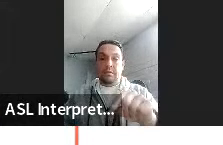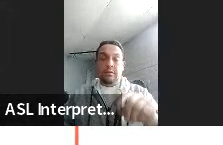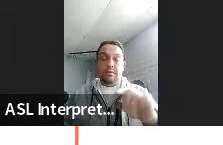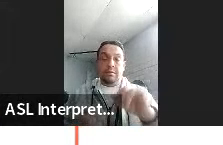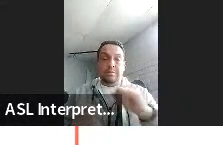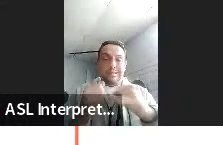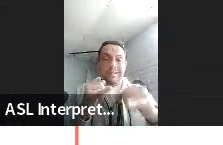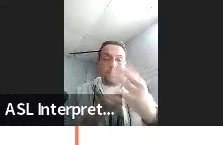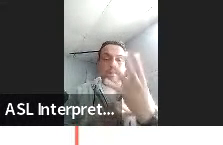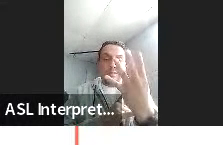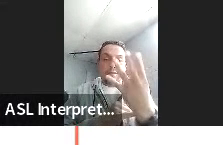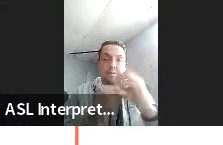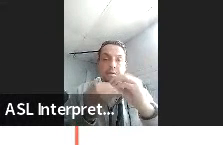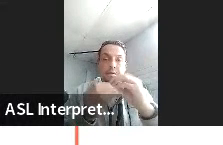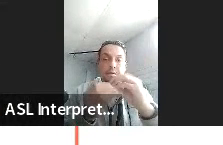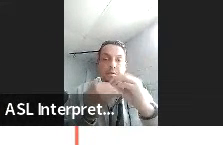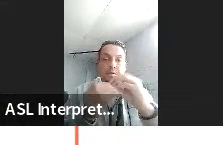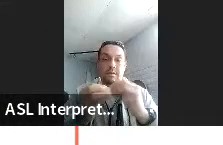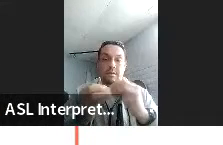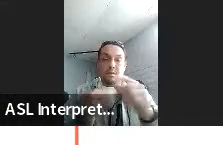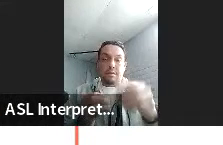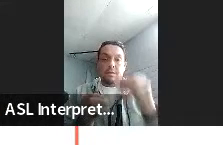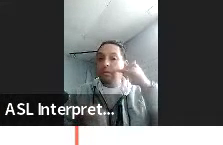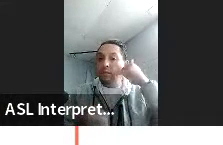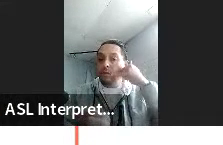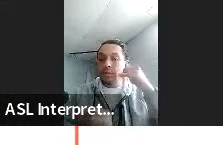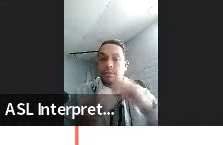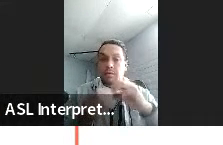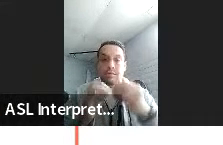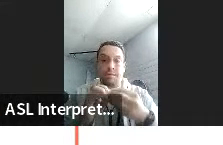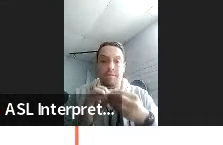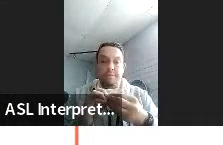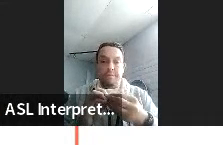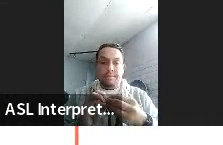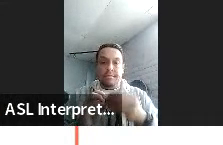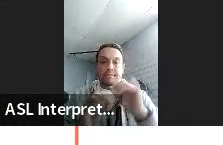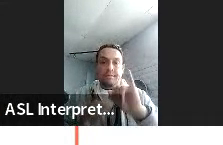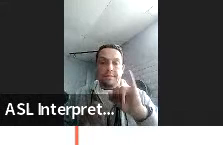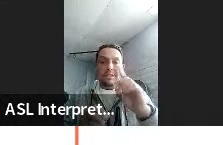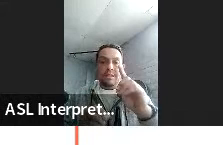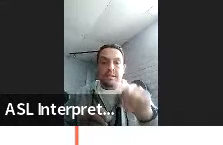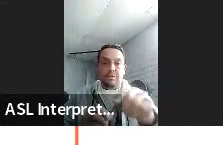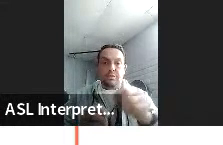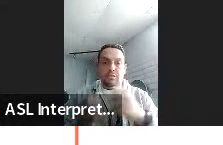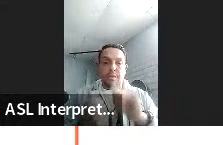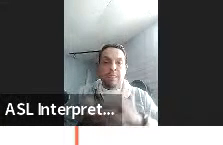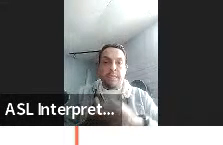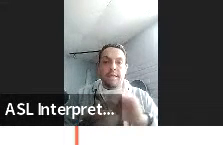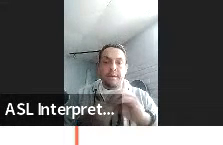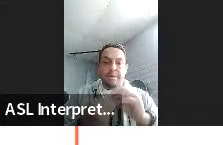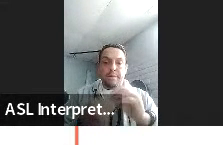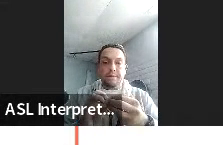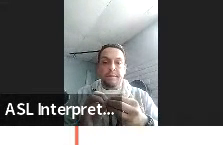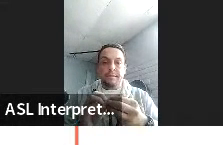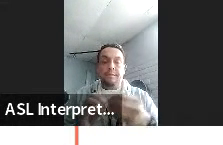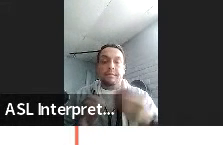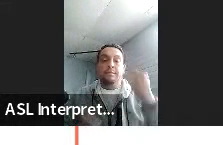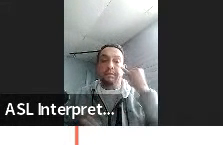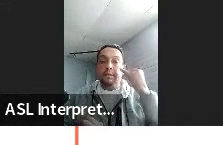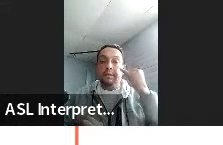Alternatively, you can alternate between written questions and those that we want to ask questions verbally.